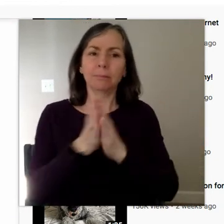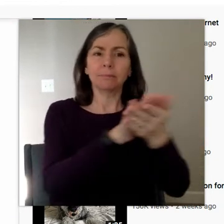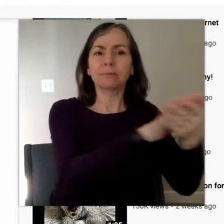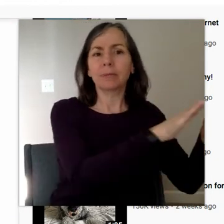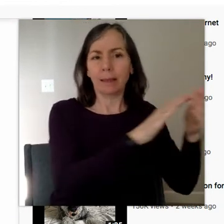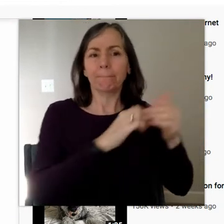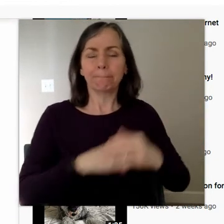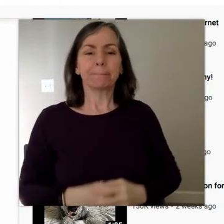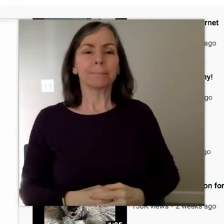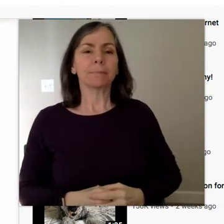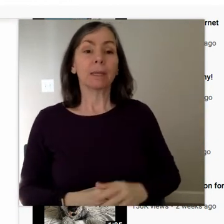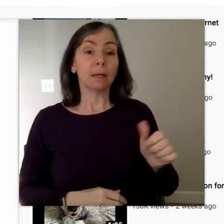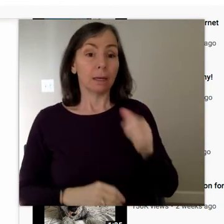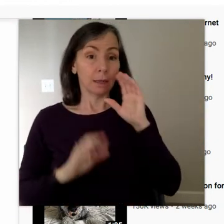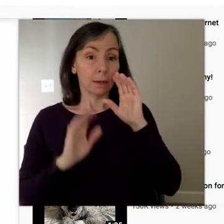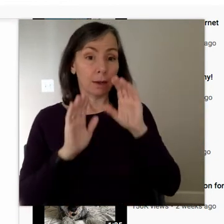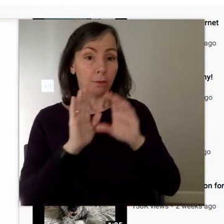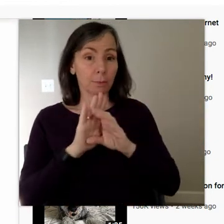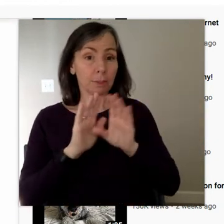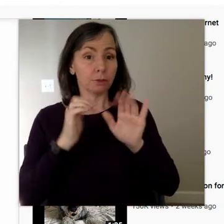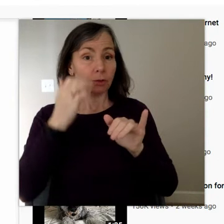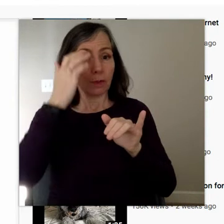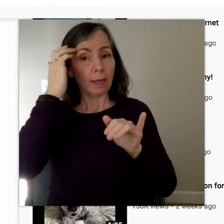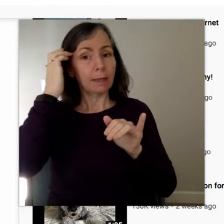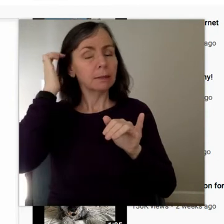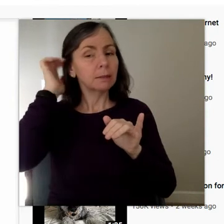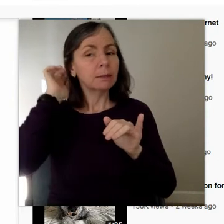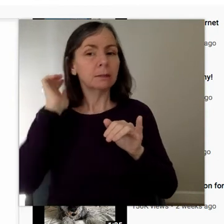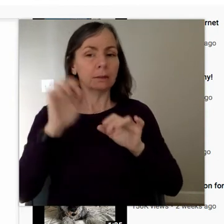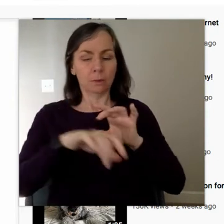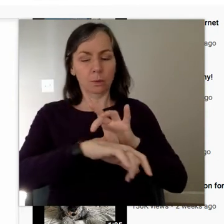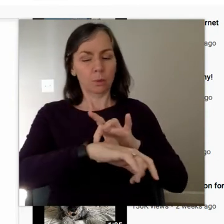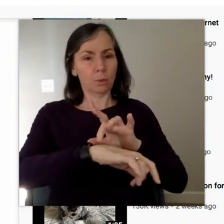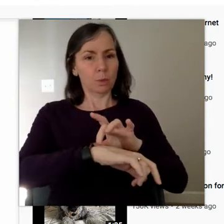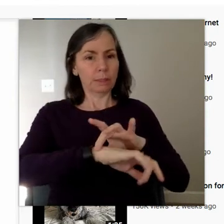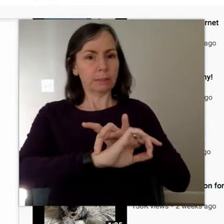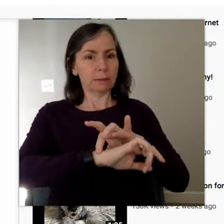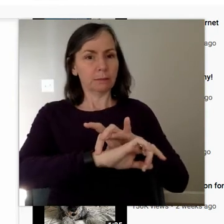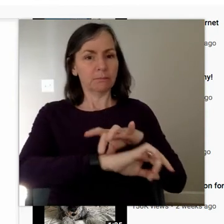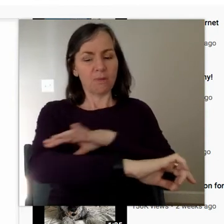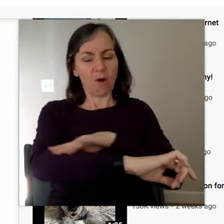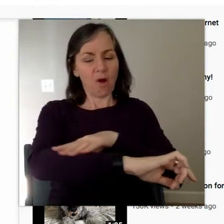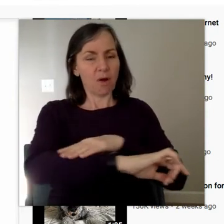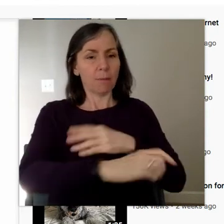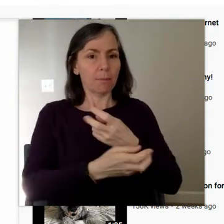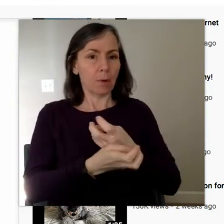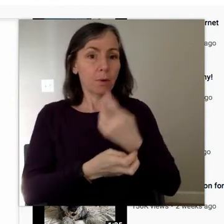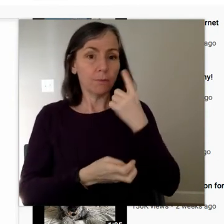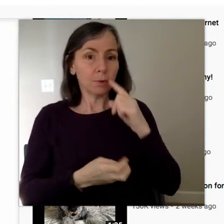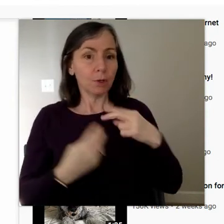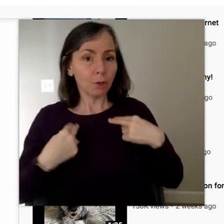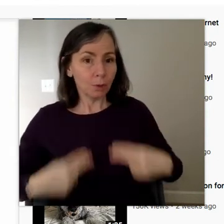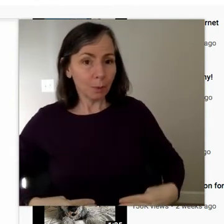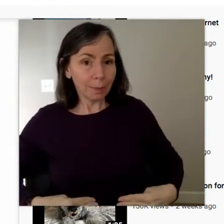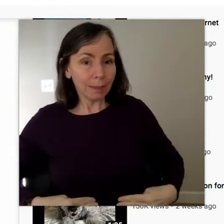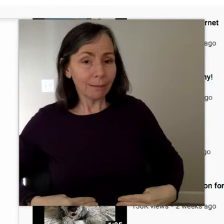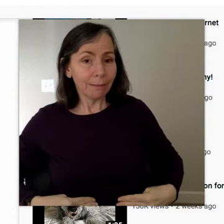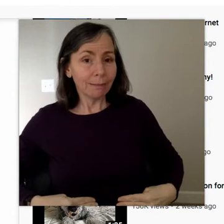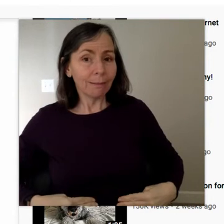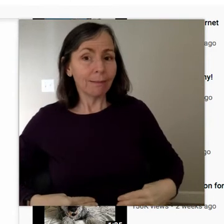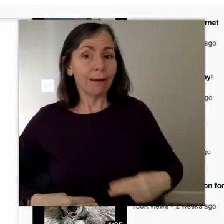Another picture of that, these wrist bones and arm bones in a human and a cat, a whale and a